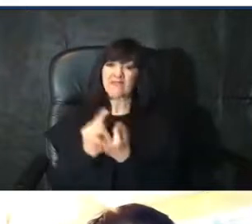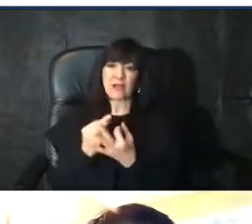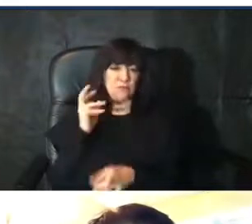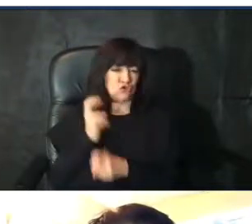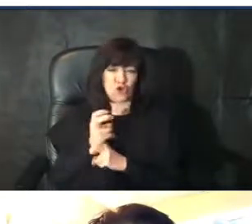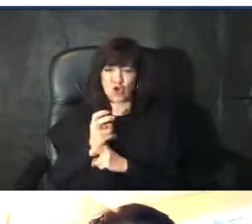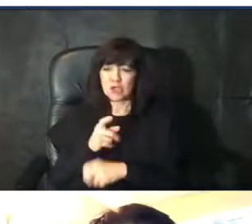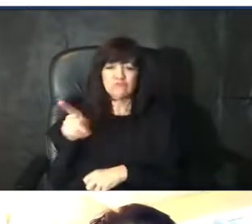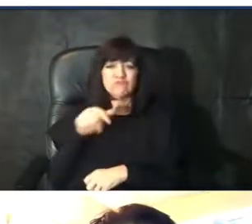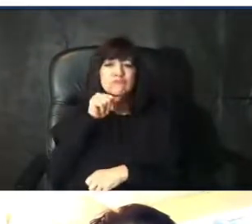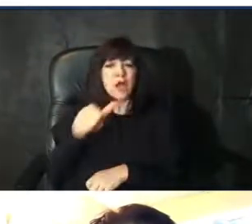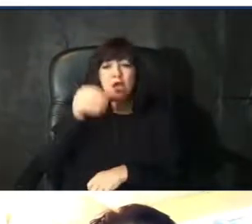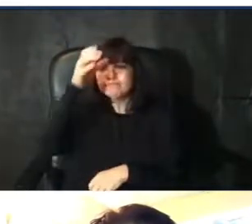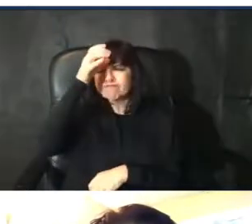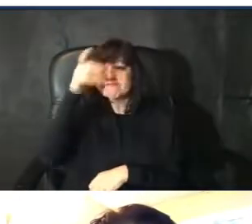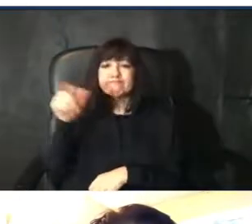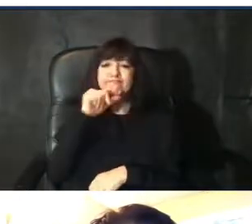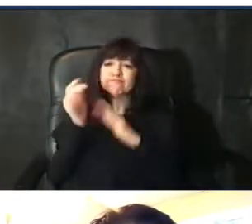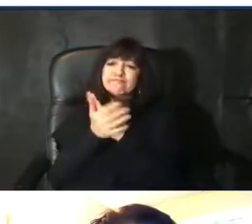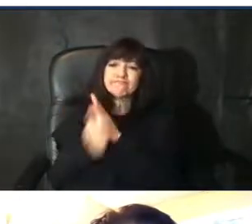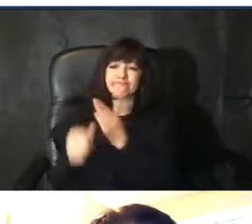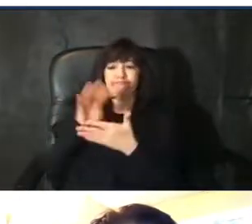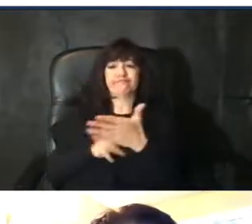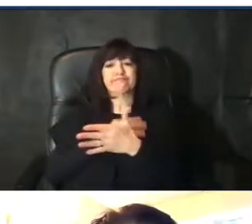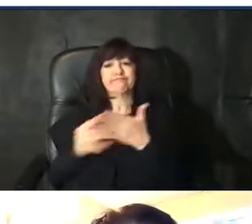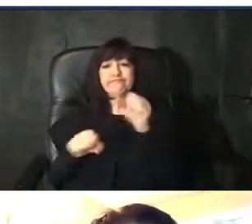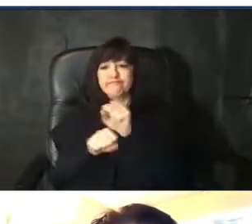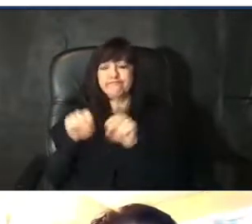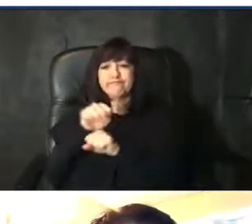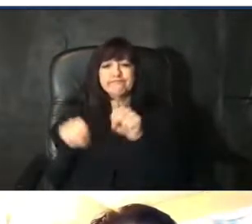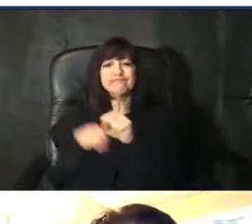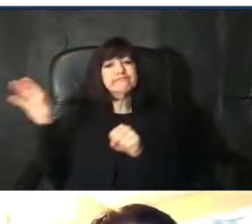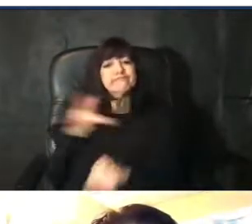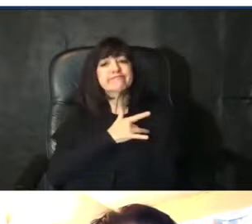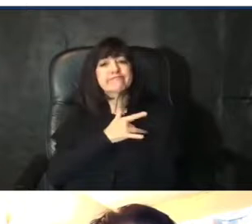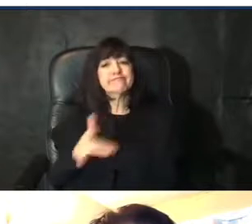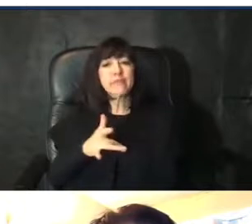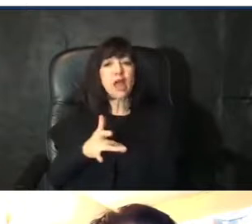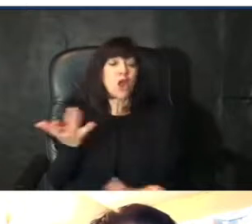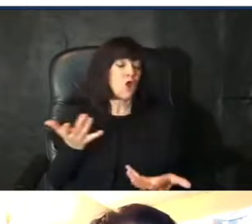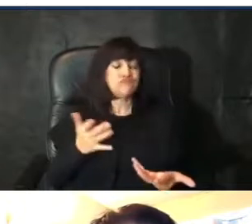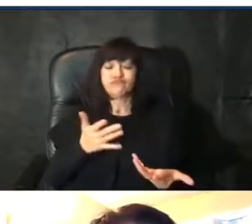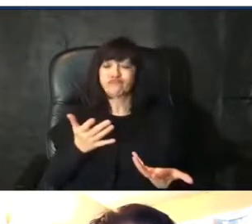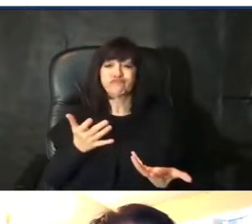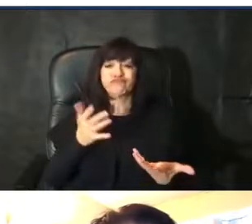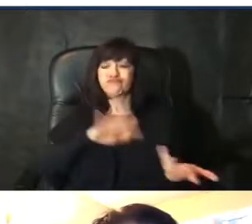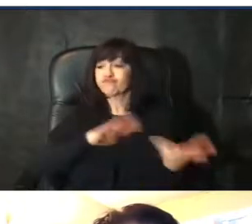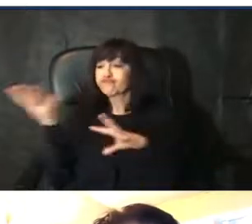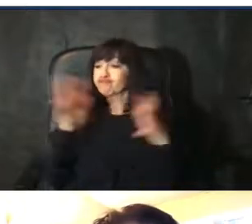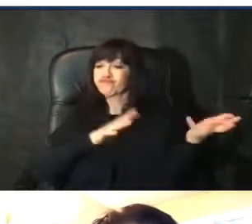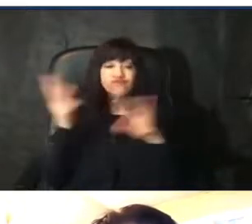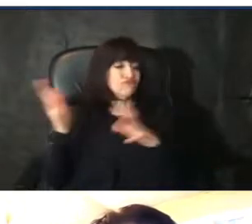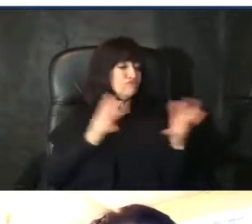that's why we need to just make sure that we're layering in that flexibility. We're all doing the best we can, and caregivers who